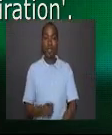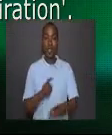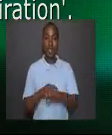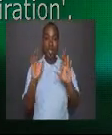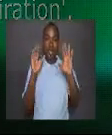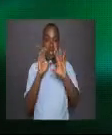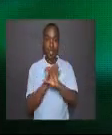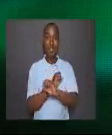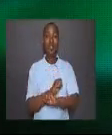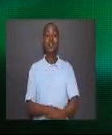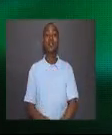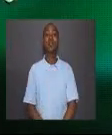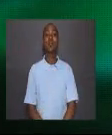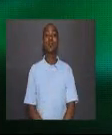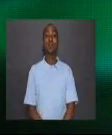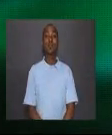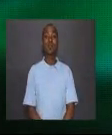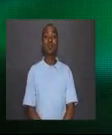Time's up.